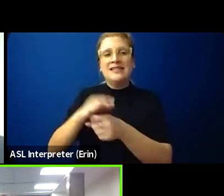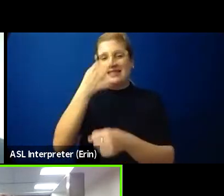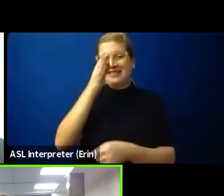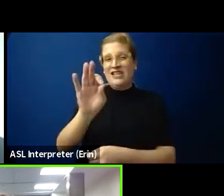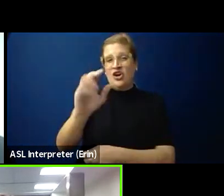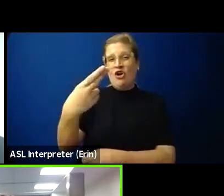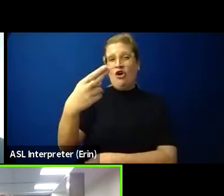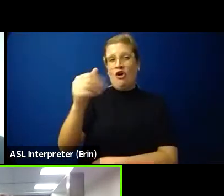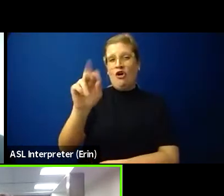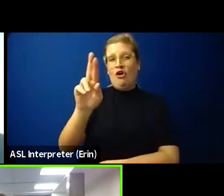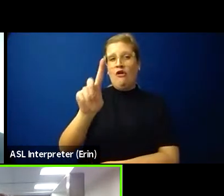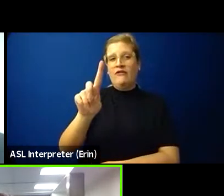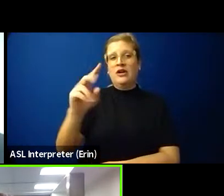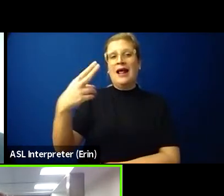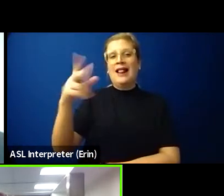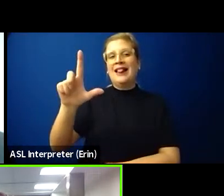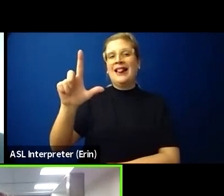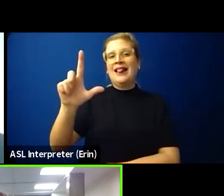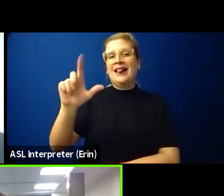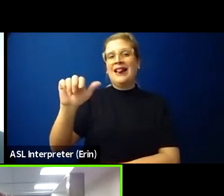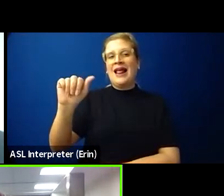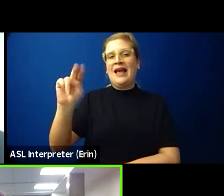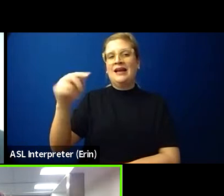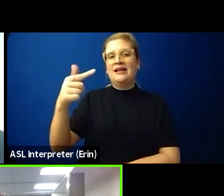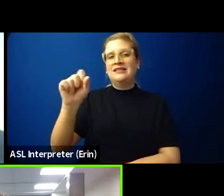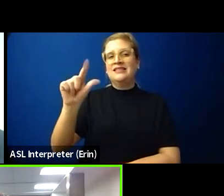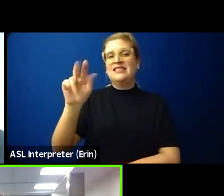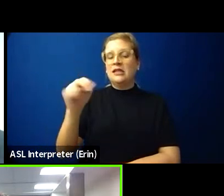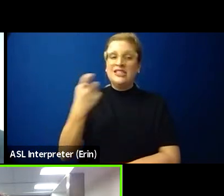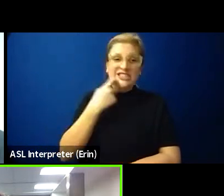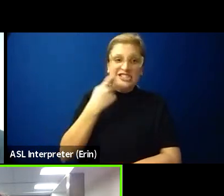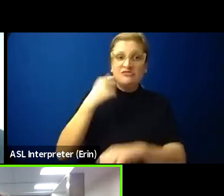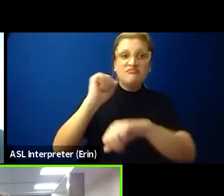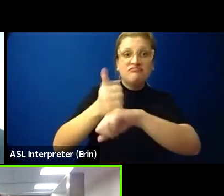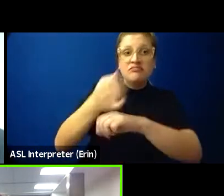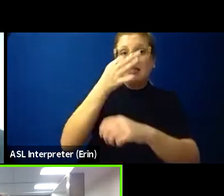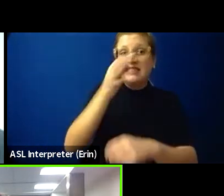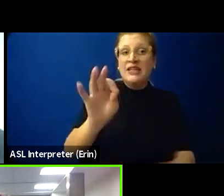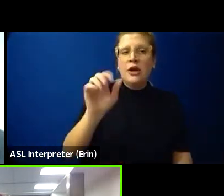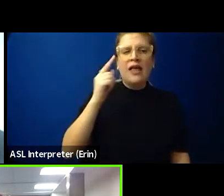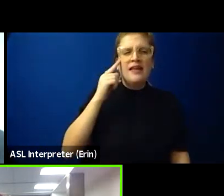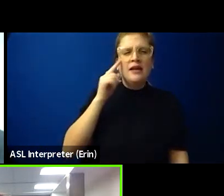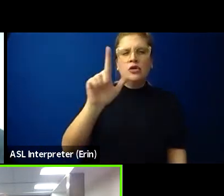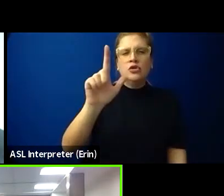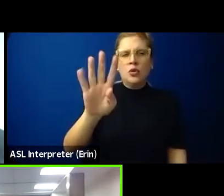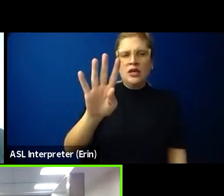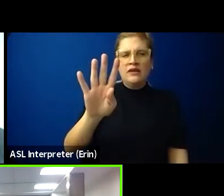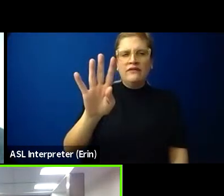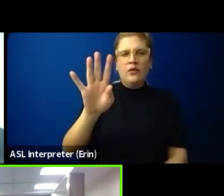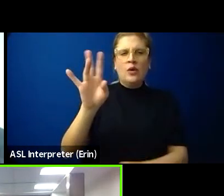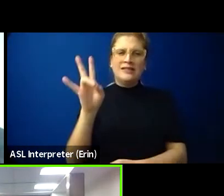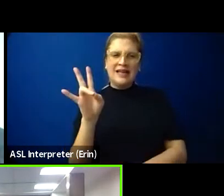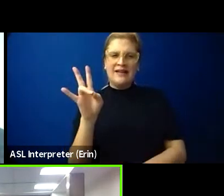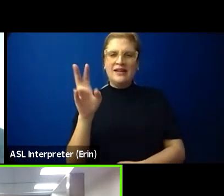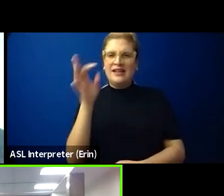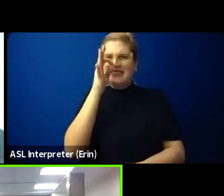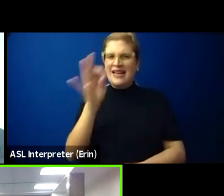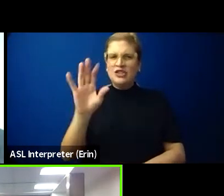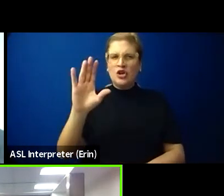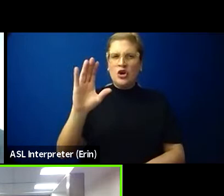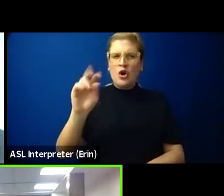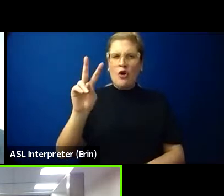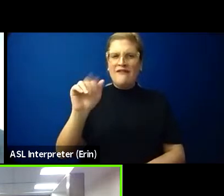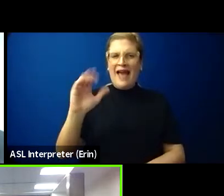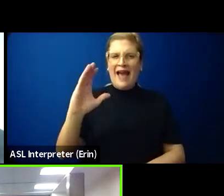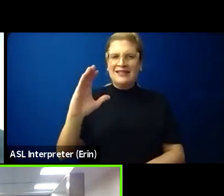one in Trinidad over by the, I think it's the 24/7 next to Kovacs in this little